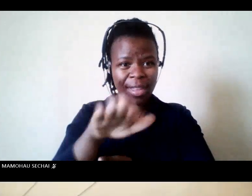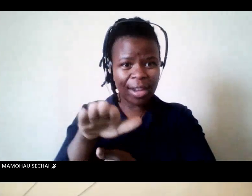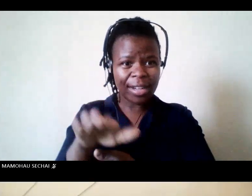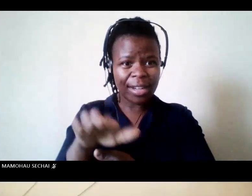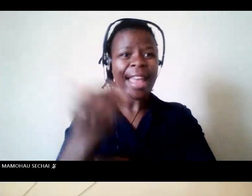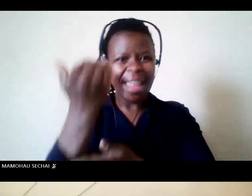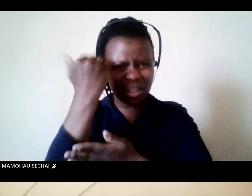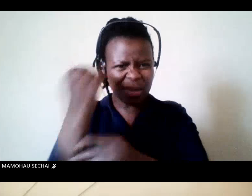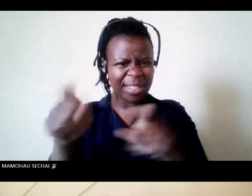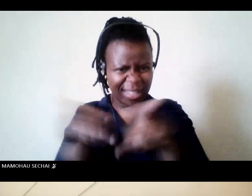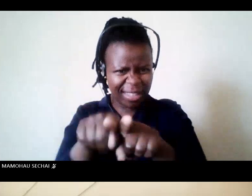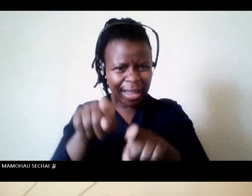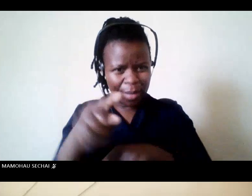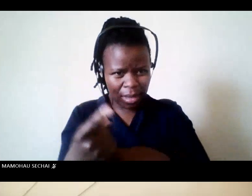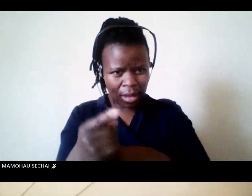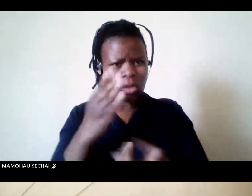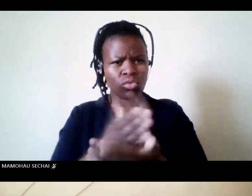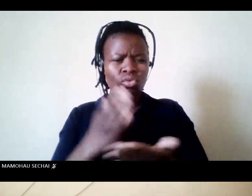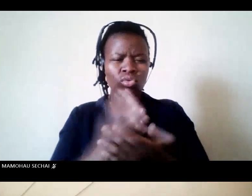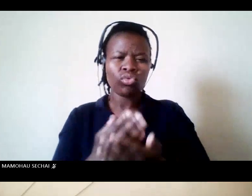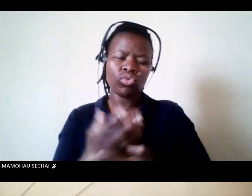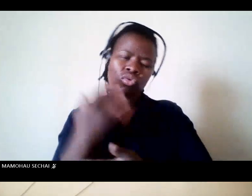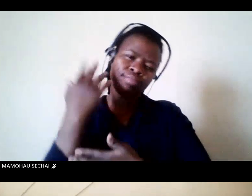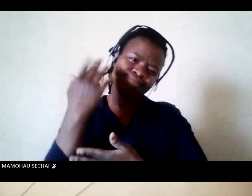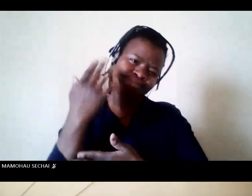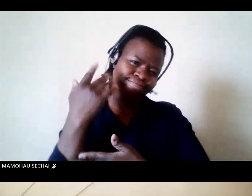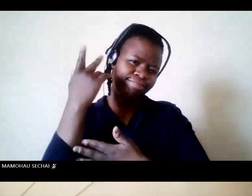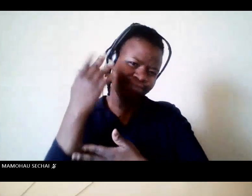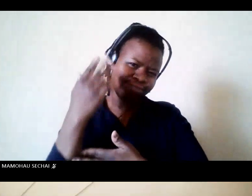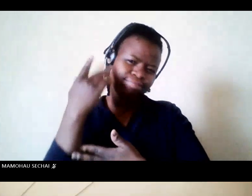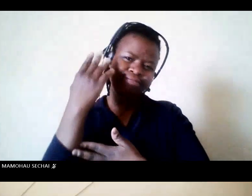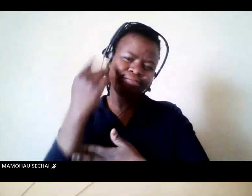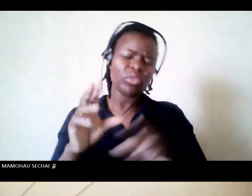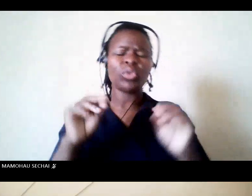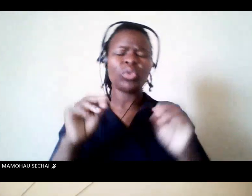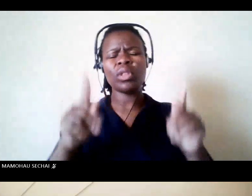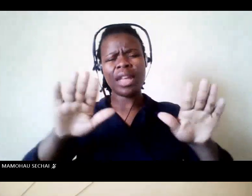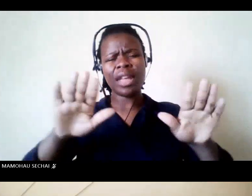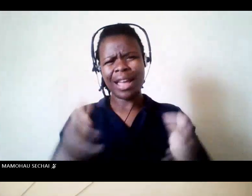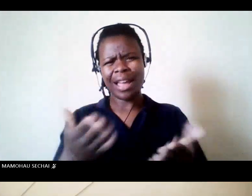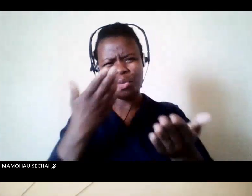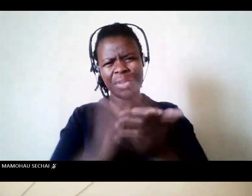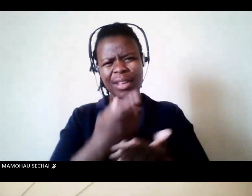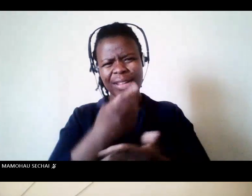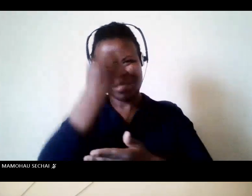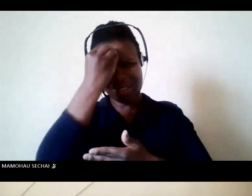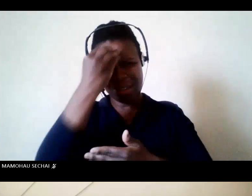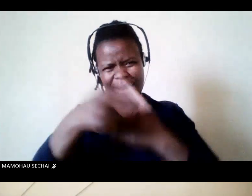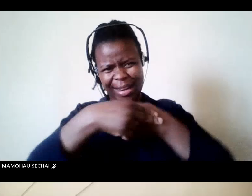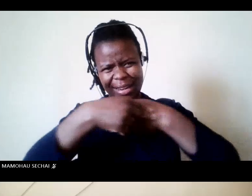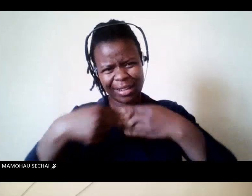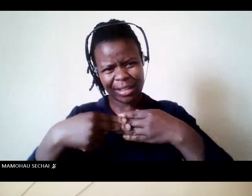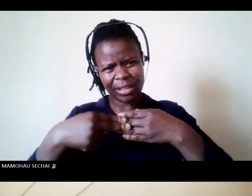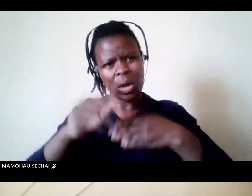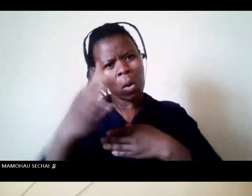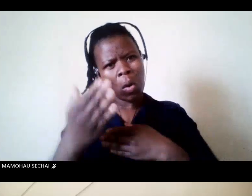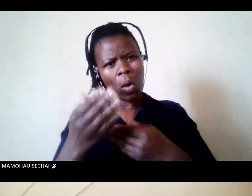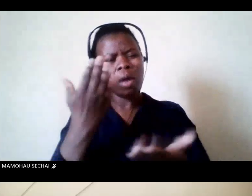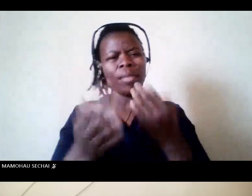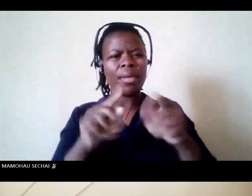thing. So I'm just wondering in terms of how can this be addressed maybe as the